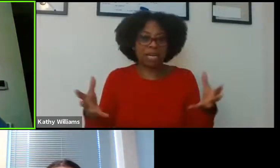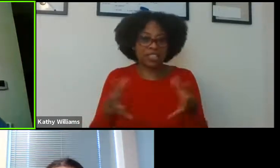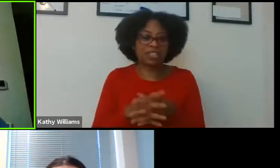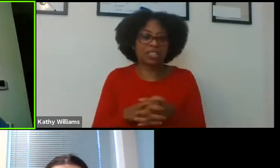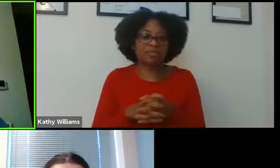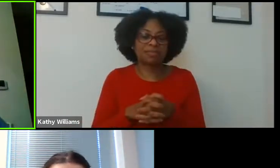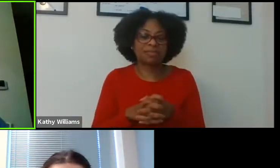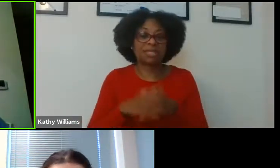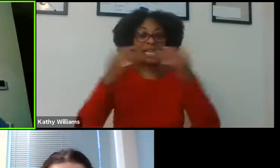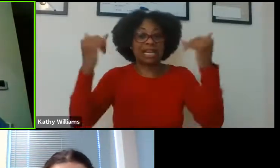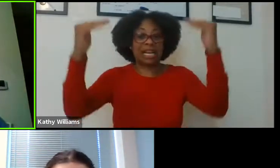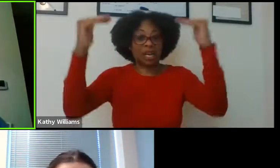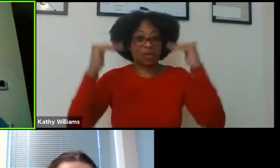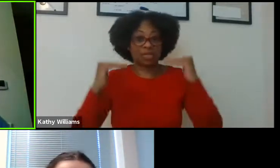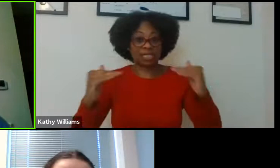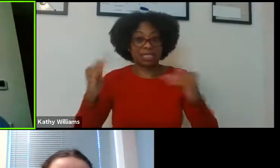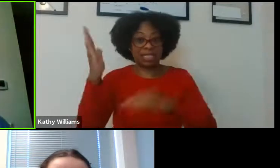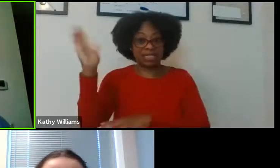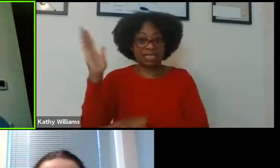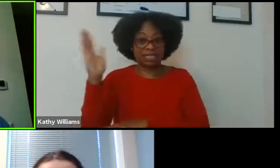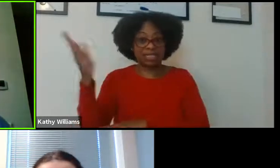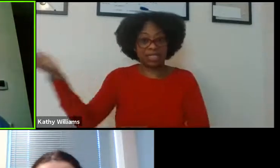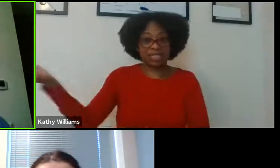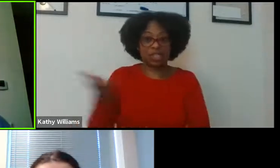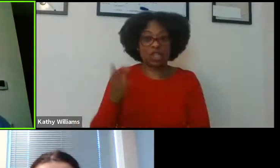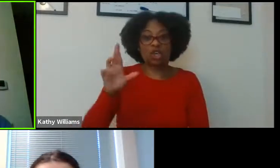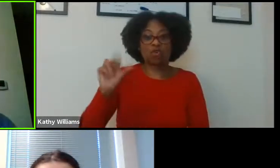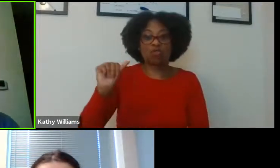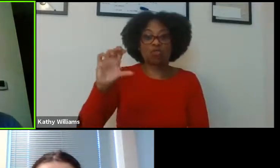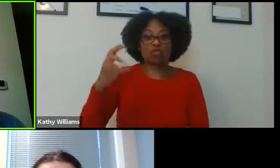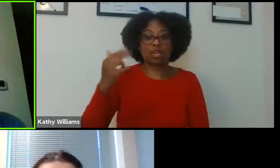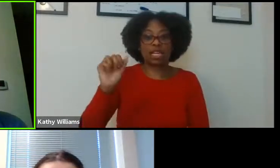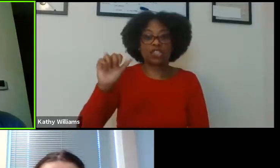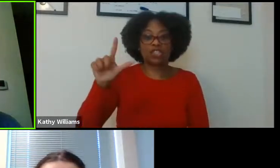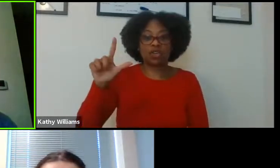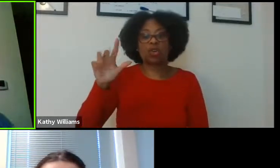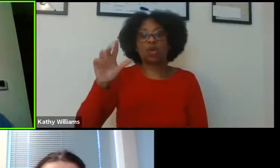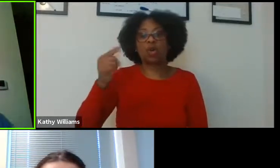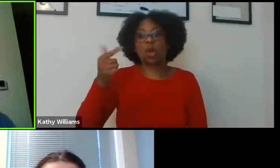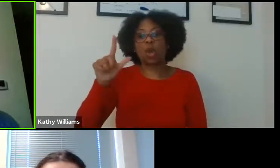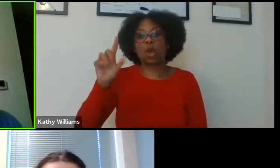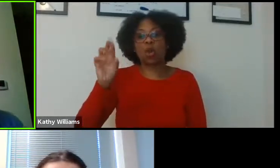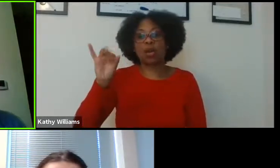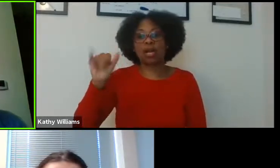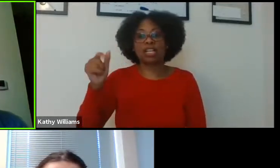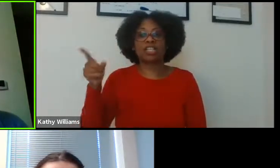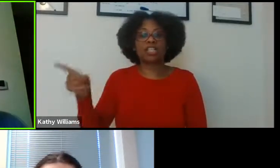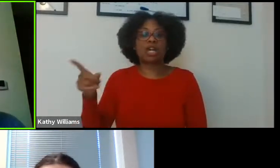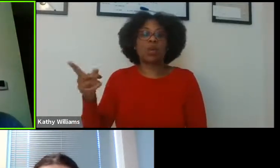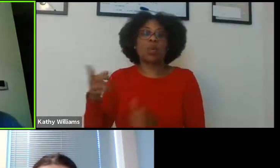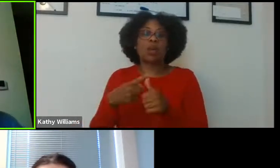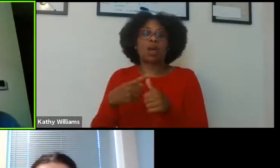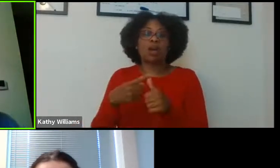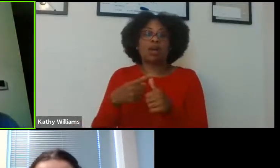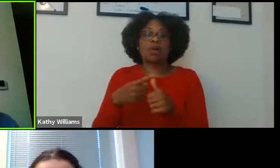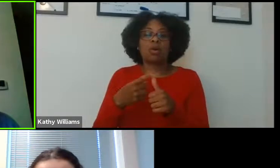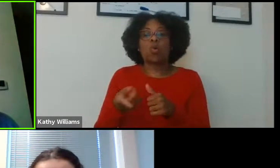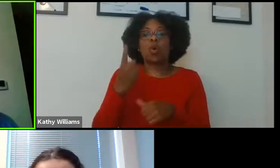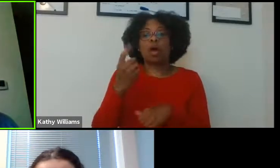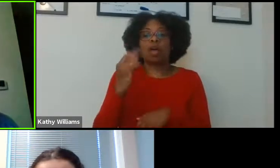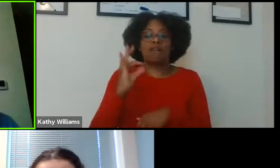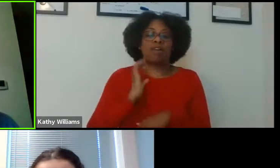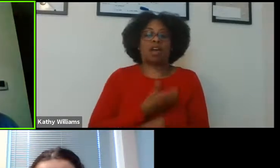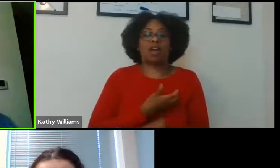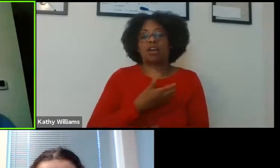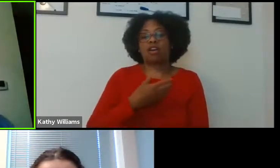roster, I'm going to introduce Rachel Gloria. She is one of our disability rights advocates. Rachel, please